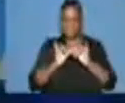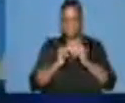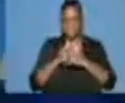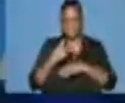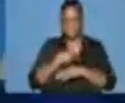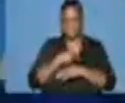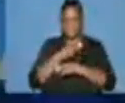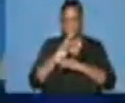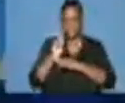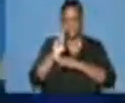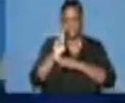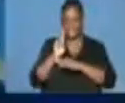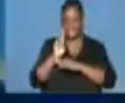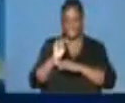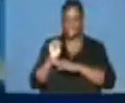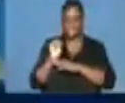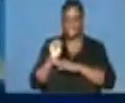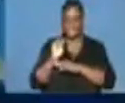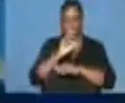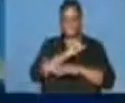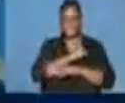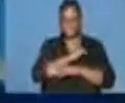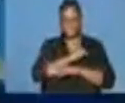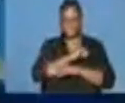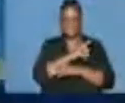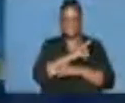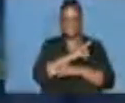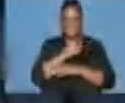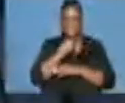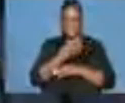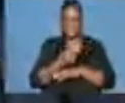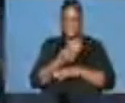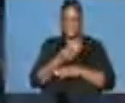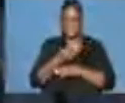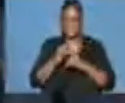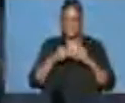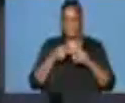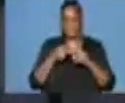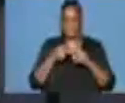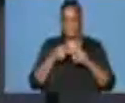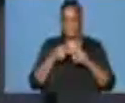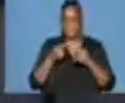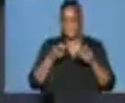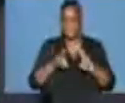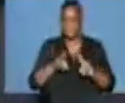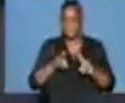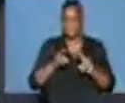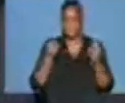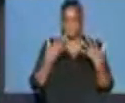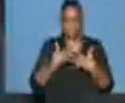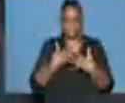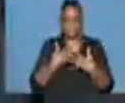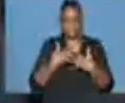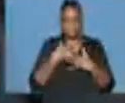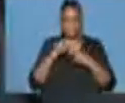United Nations Secretary General Antonio Guterres recently shared a frightening thought when he declared that the era of